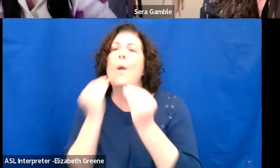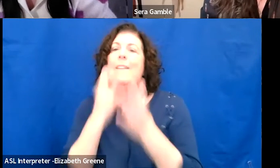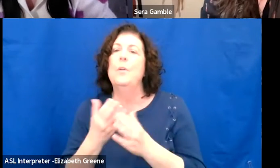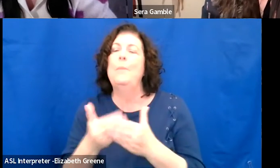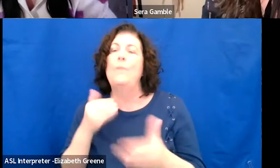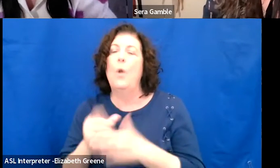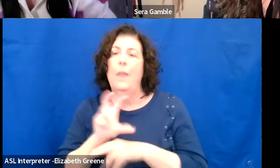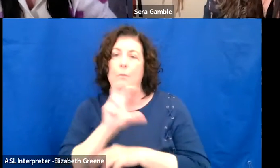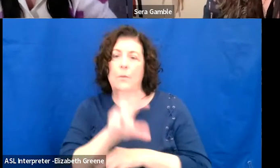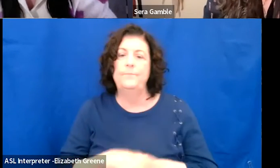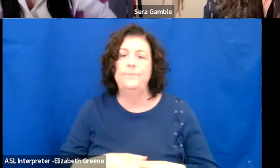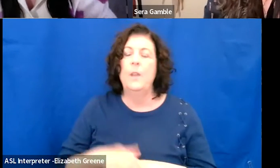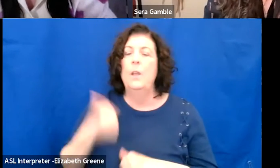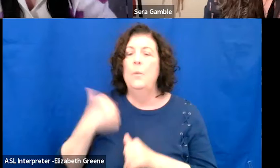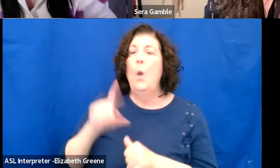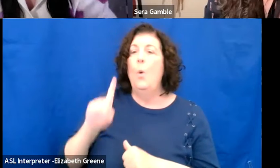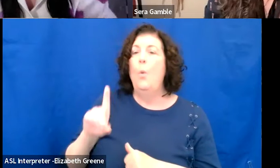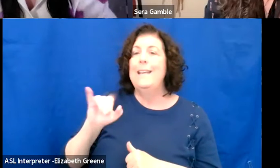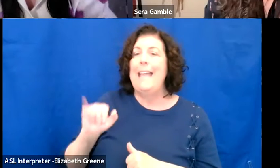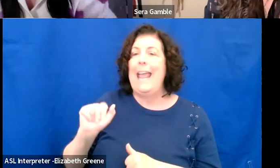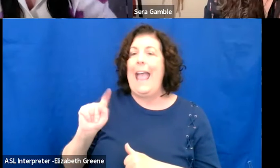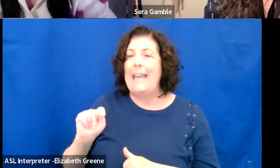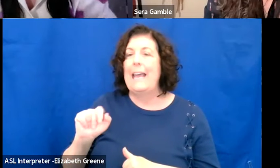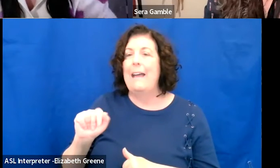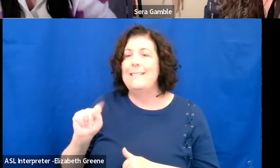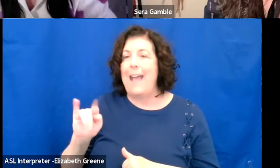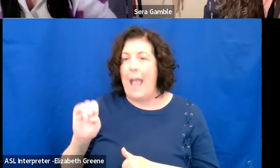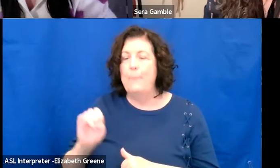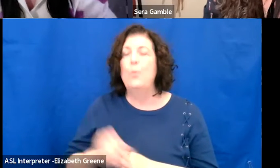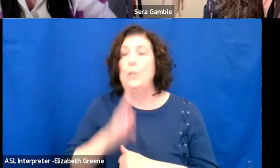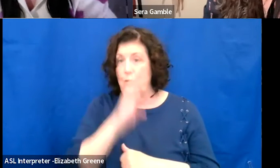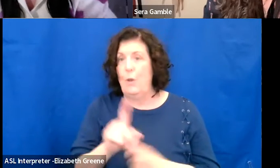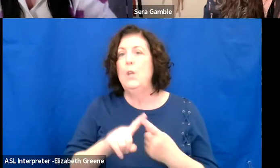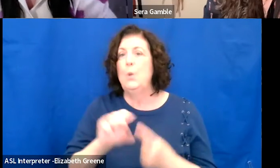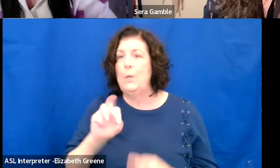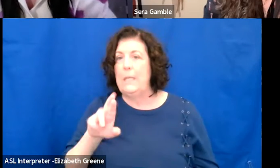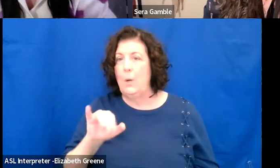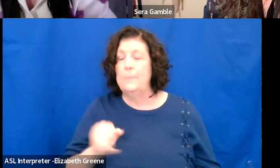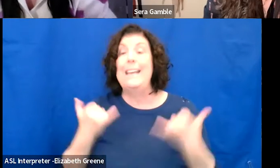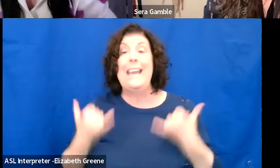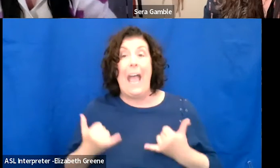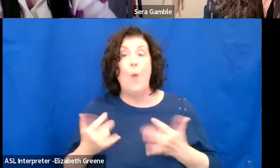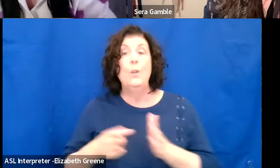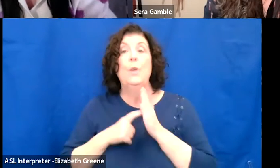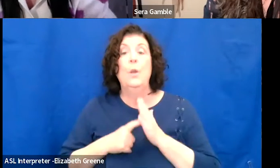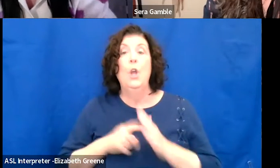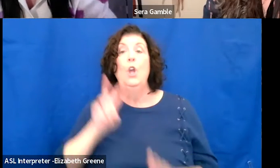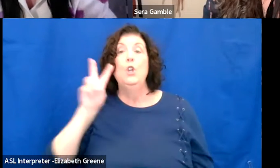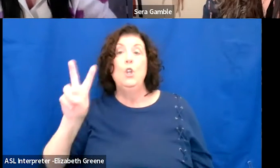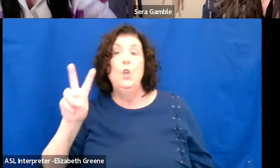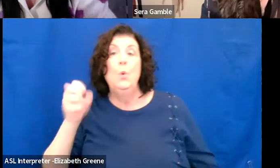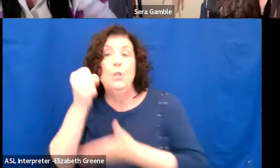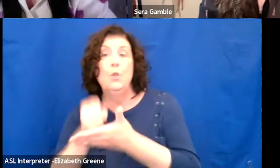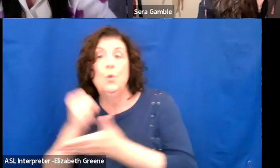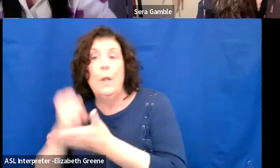straight to series, mm-hmm. and that was such a gift. But now what they require is two scripts and a format document